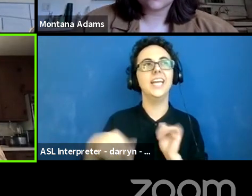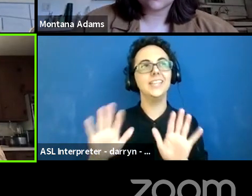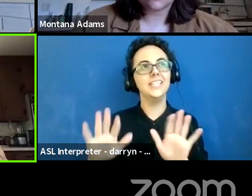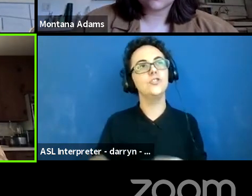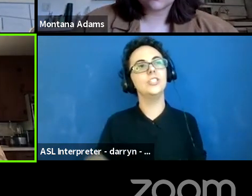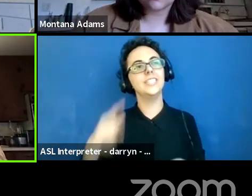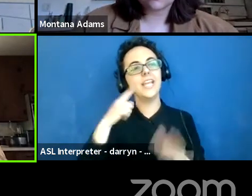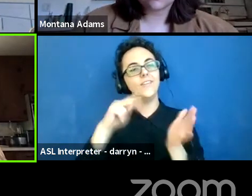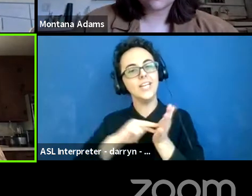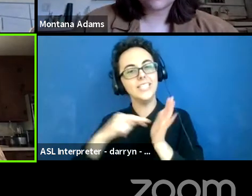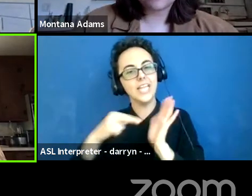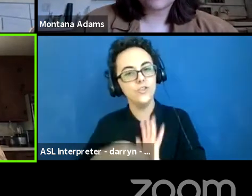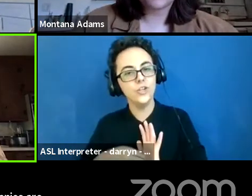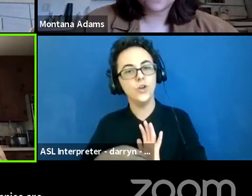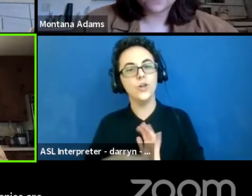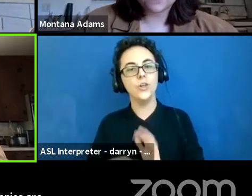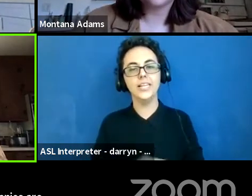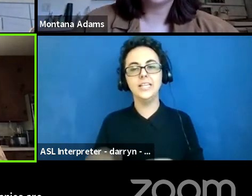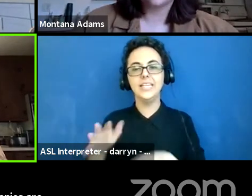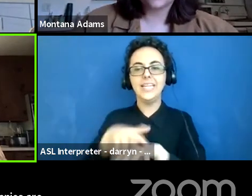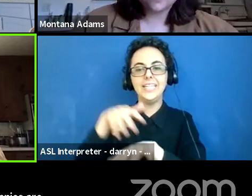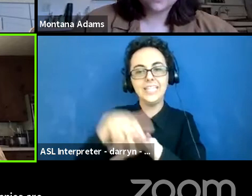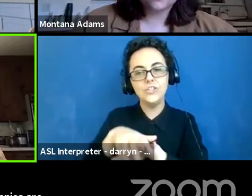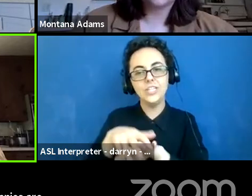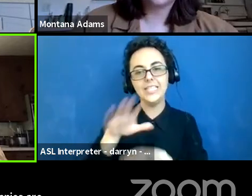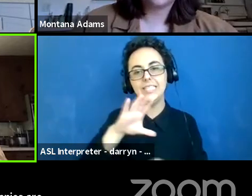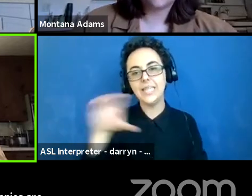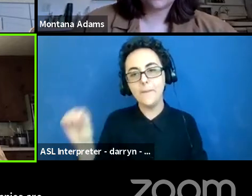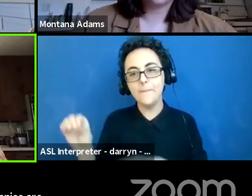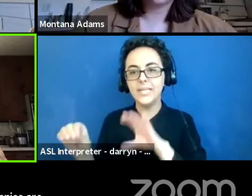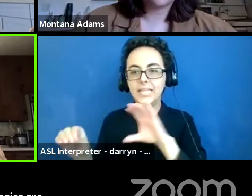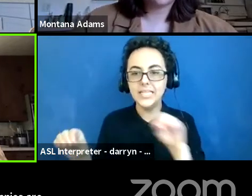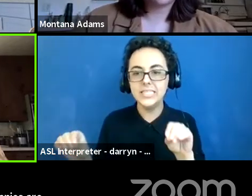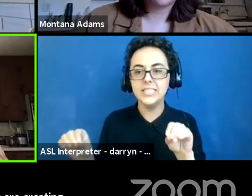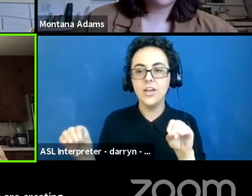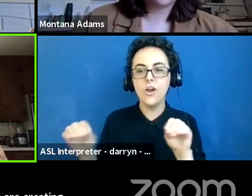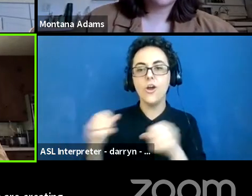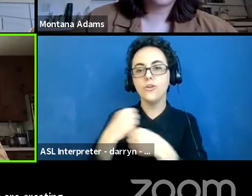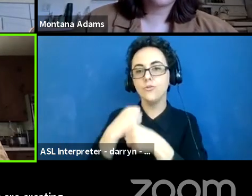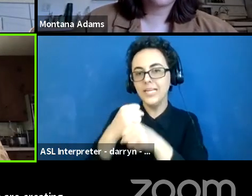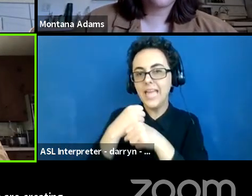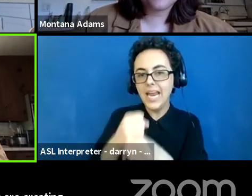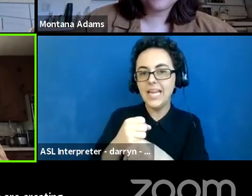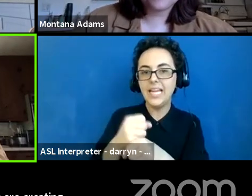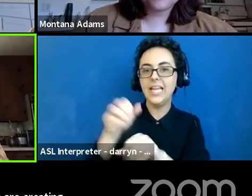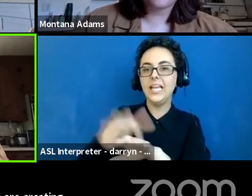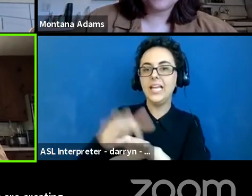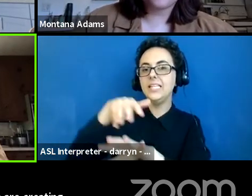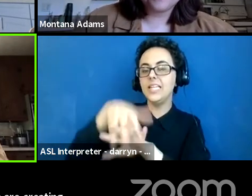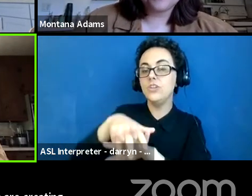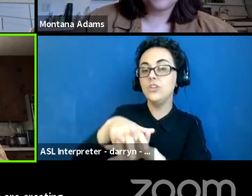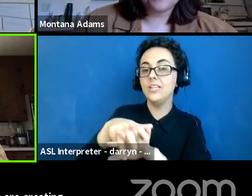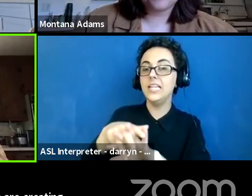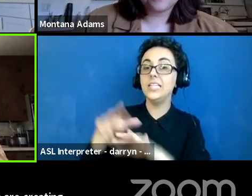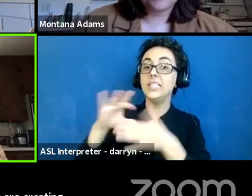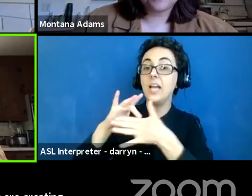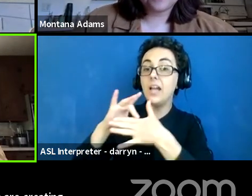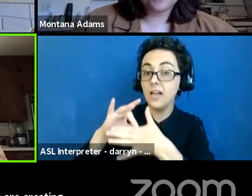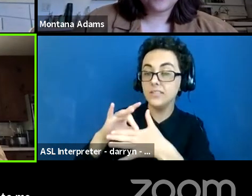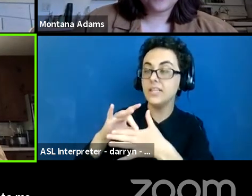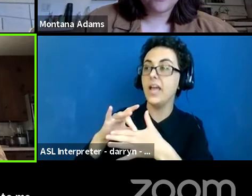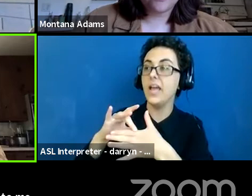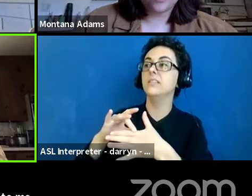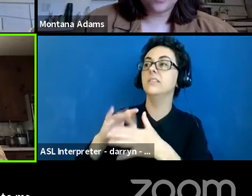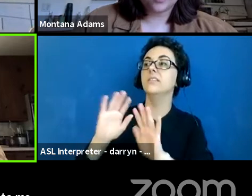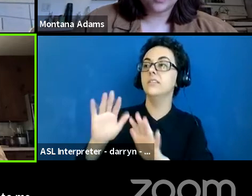Indigenous companies are creating content through an Indigenous lens. To me,